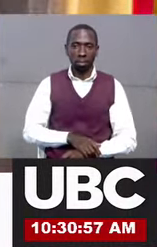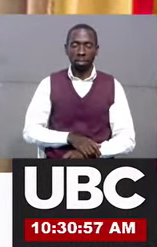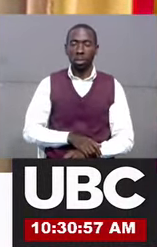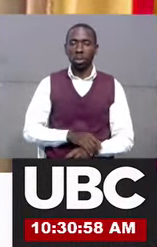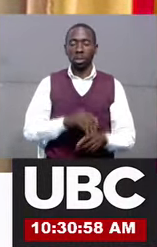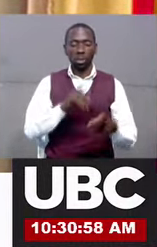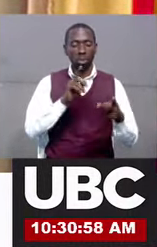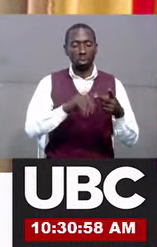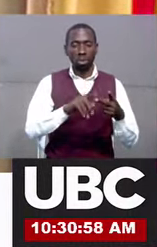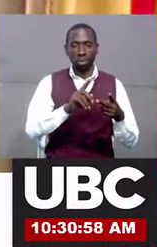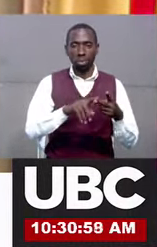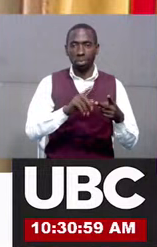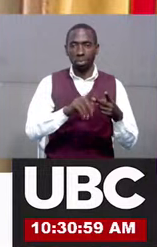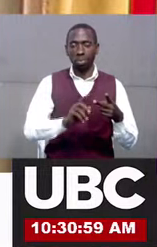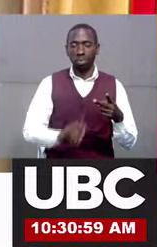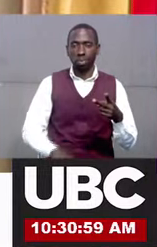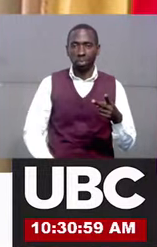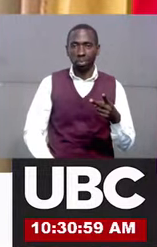Two,